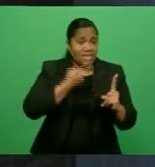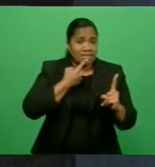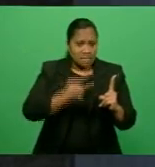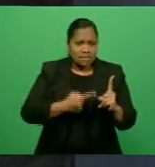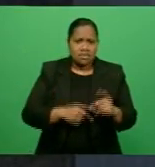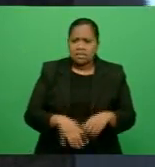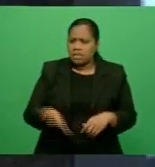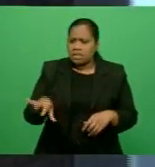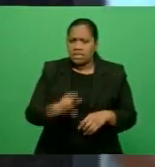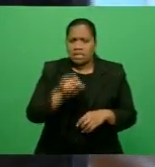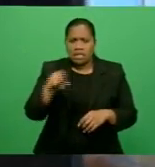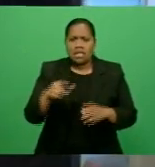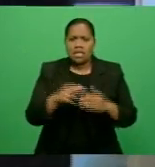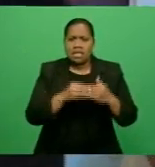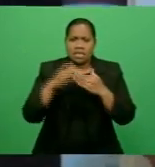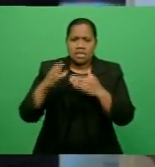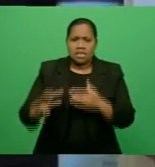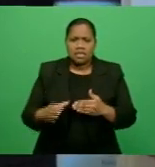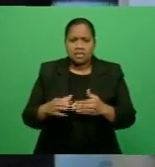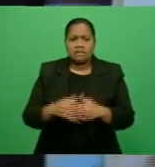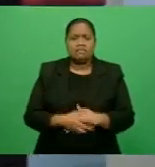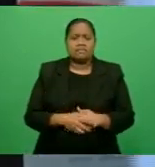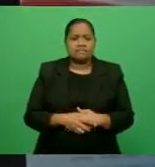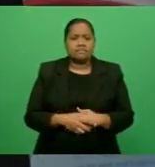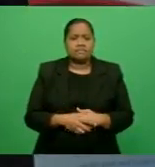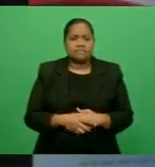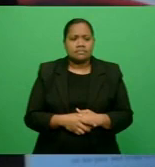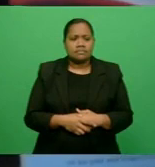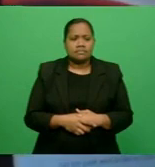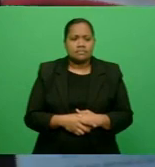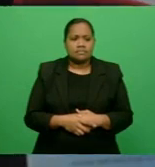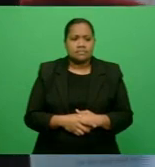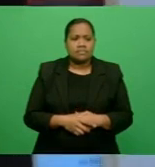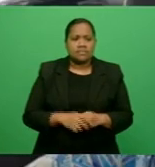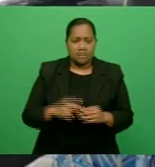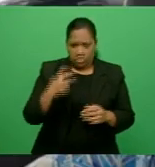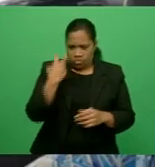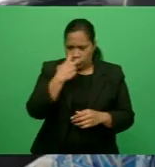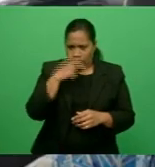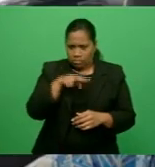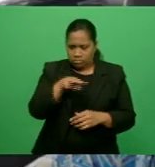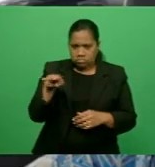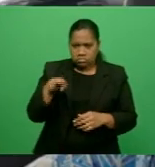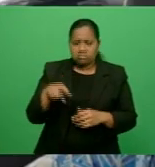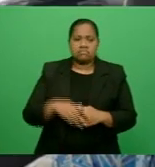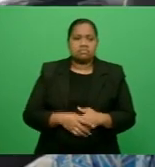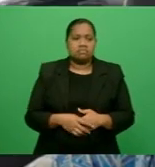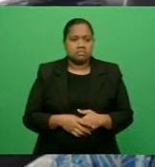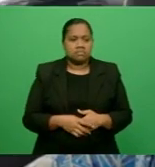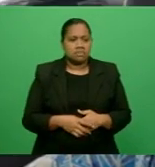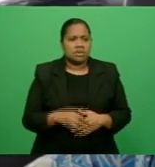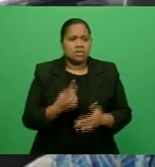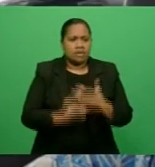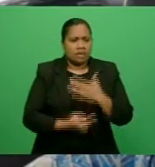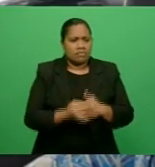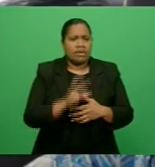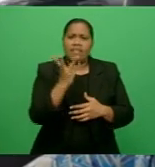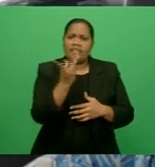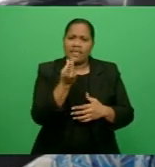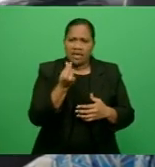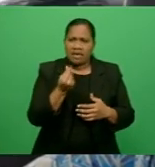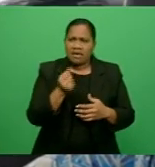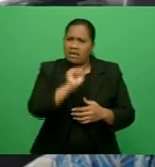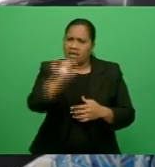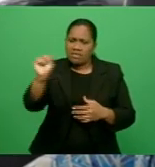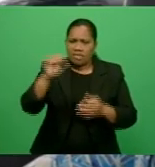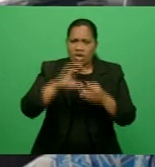coup leader's assurances with a grain of salt and kept tabs on his movement. They put together their own views of what might